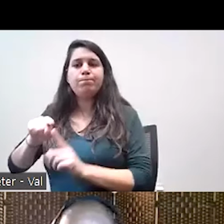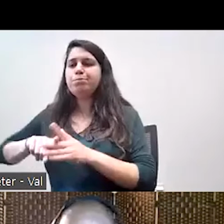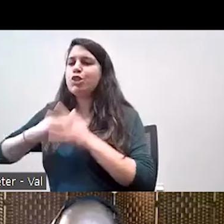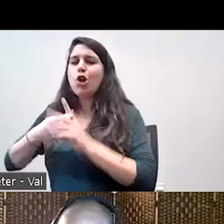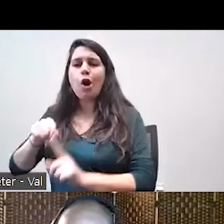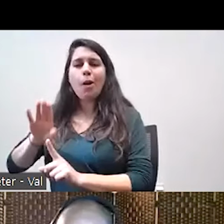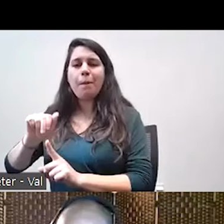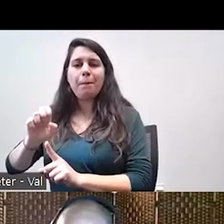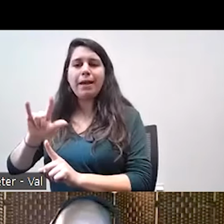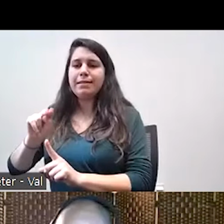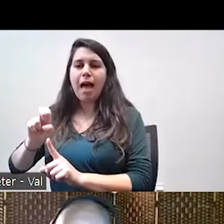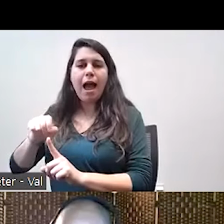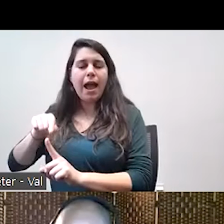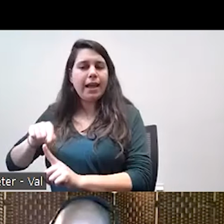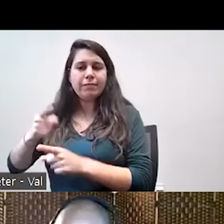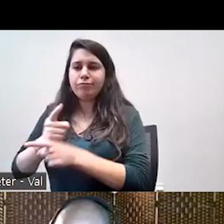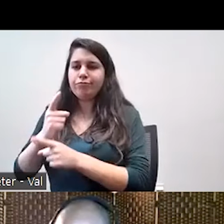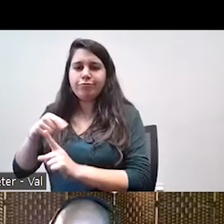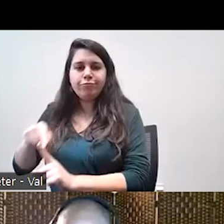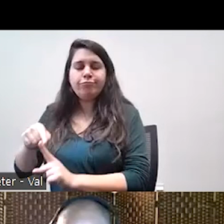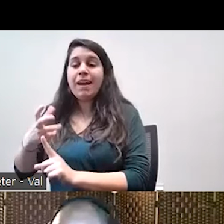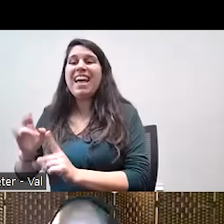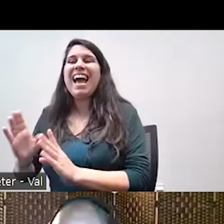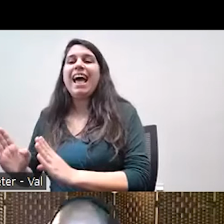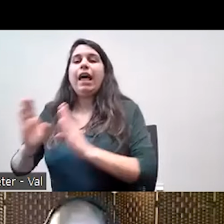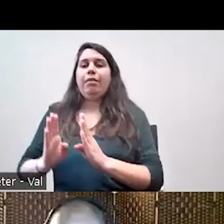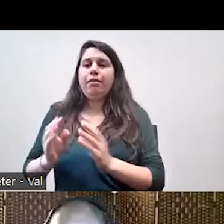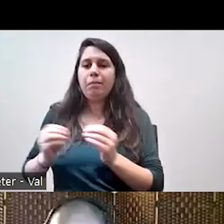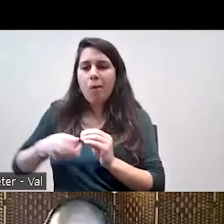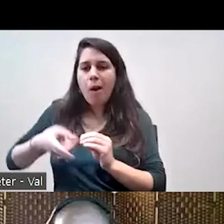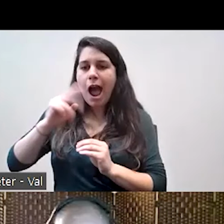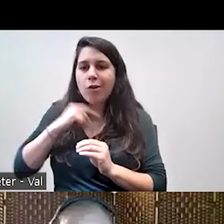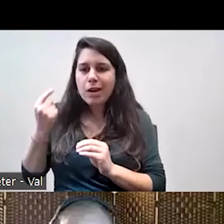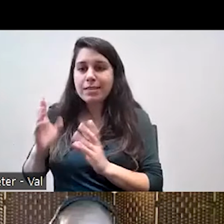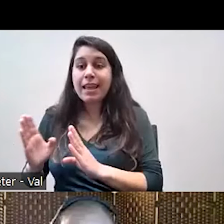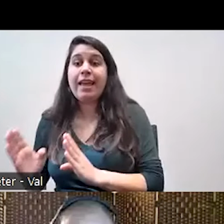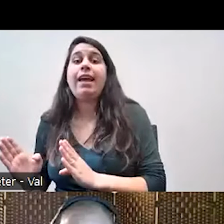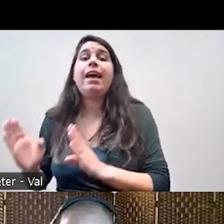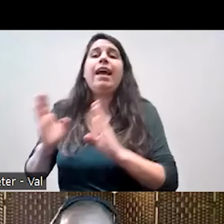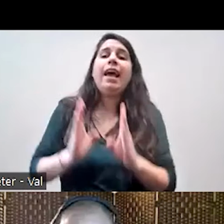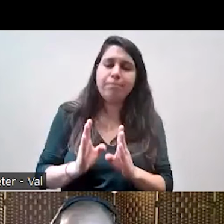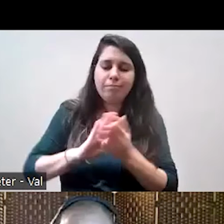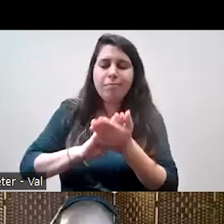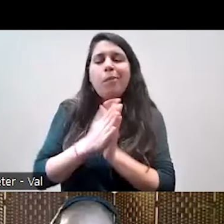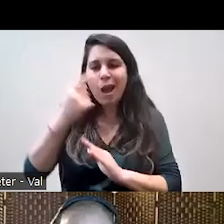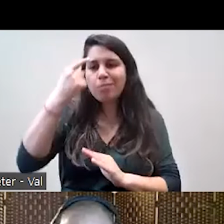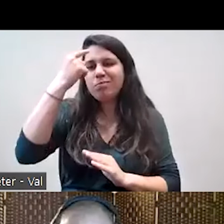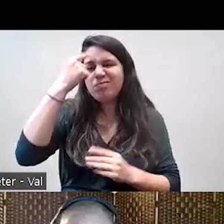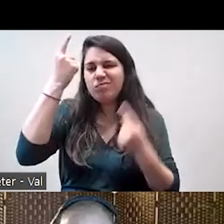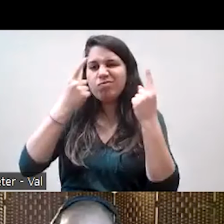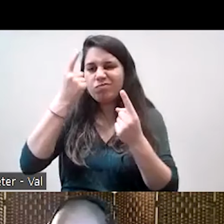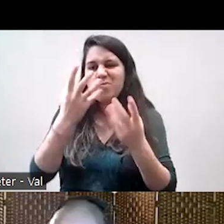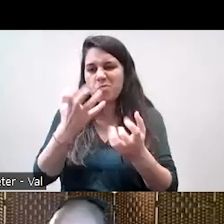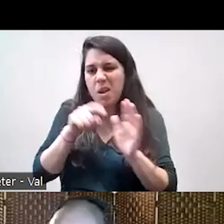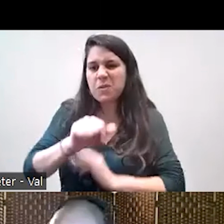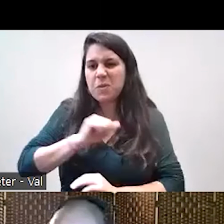character. They move to higher risk, they become suicidal. That might lead